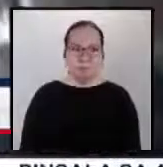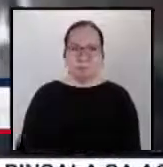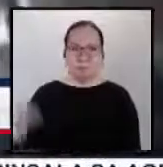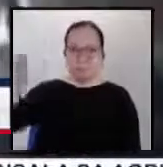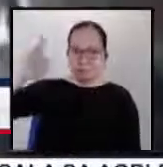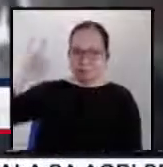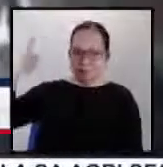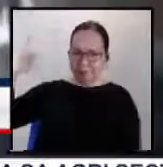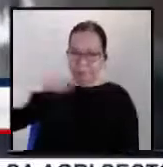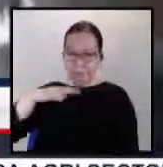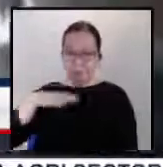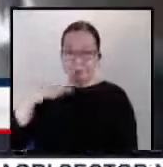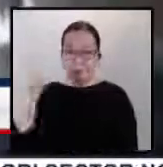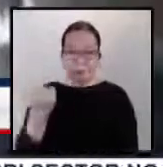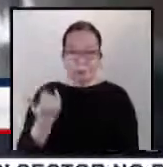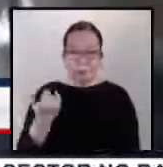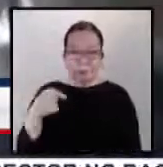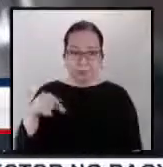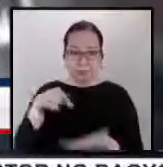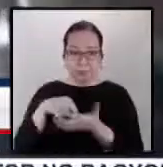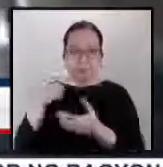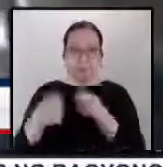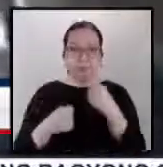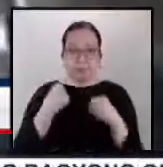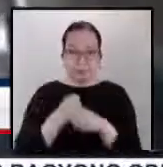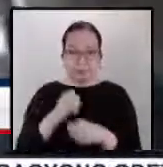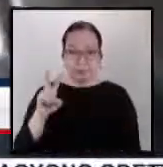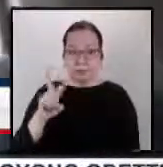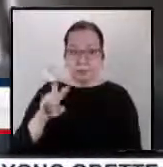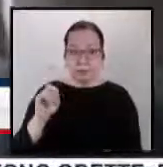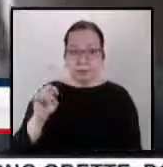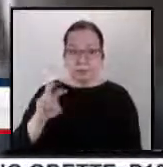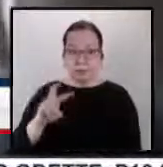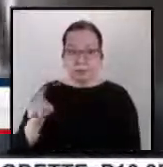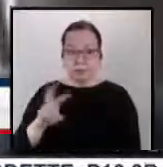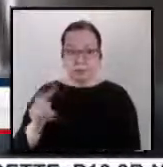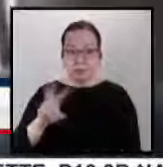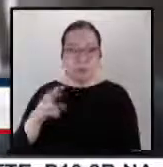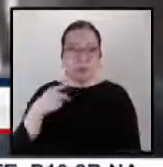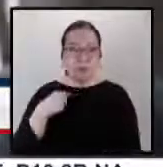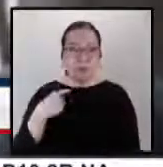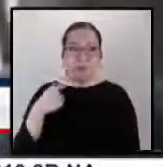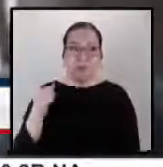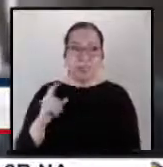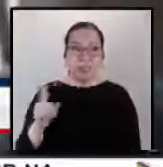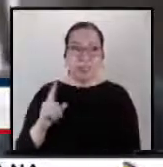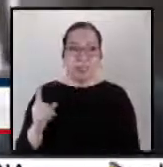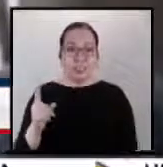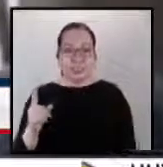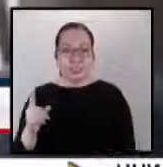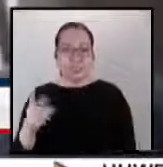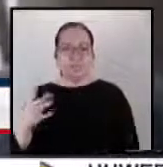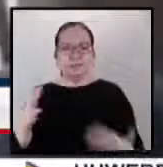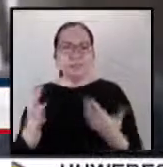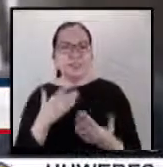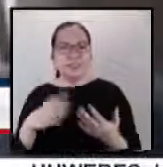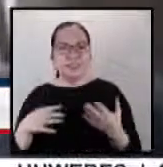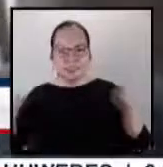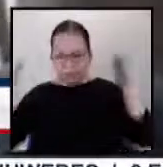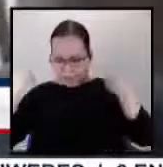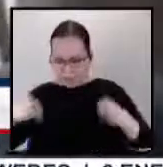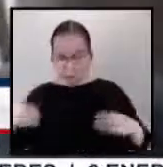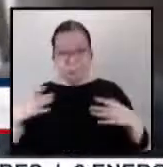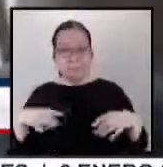Yeah. For this year, for this 2022, we are coming out with, of course, the easy-to-wear clothing. And